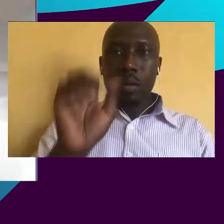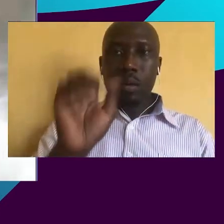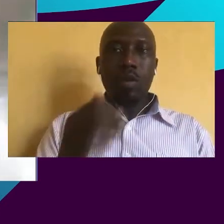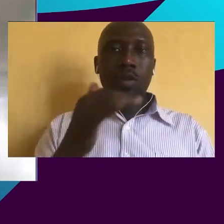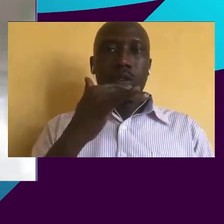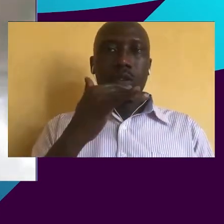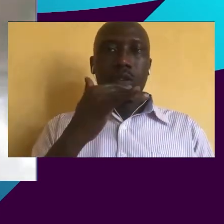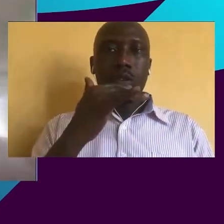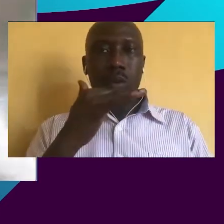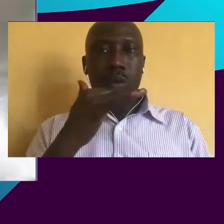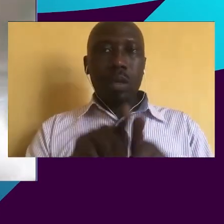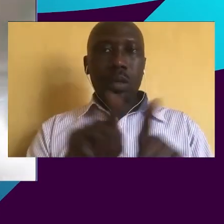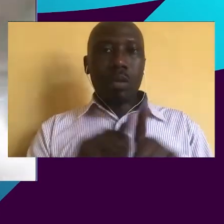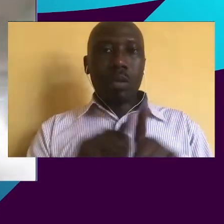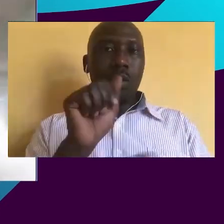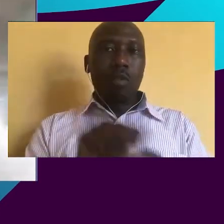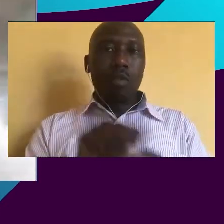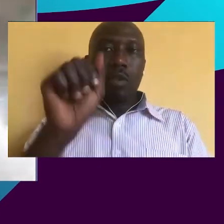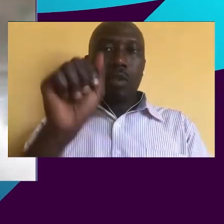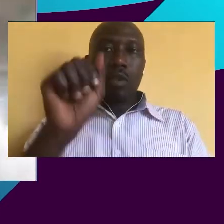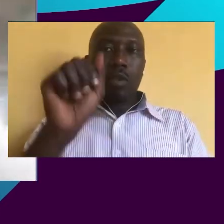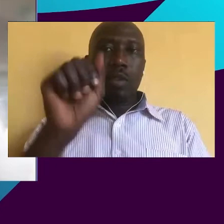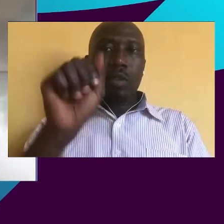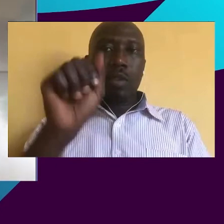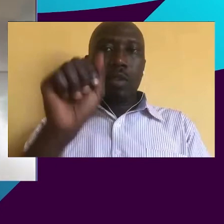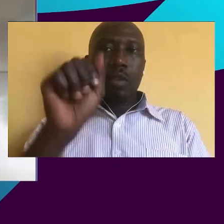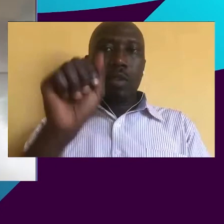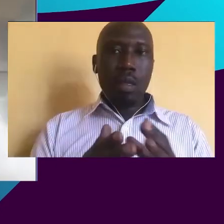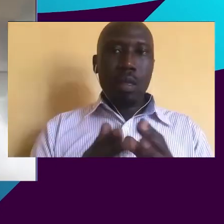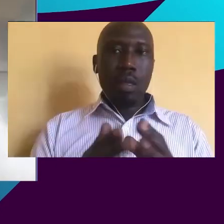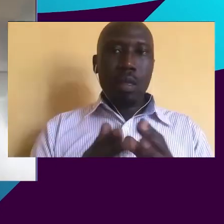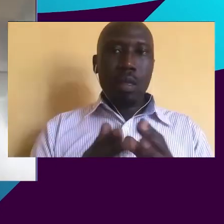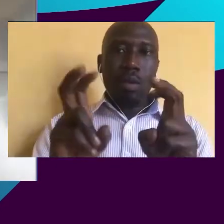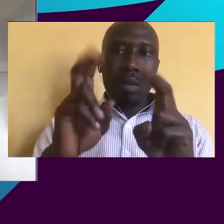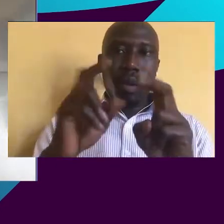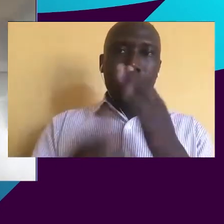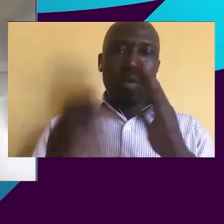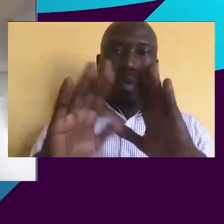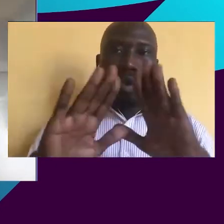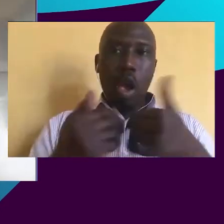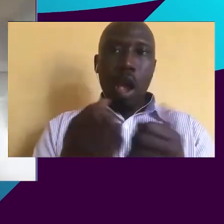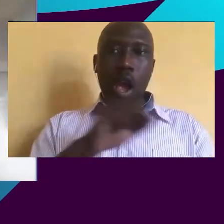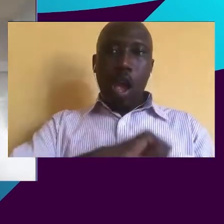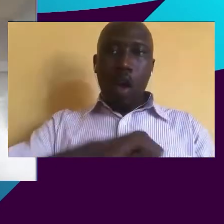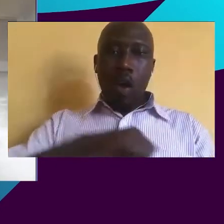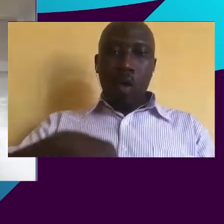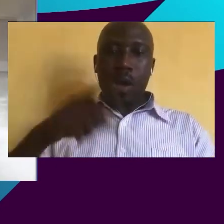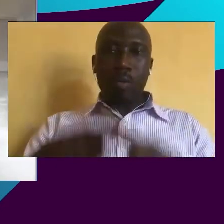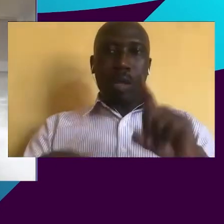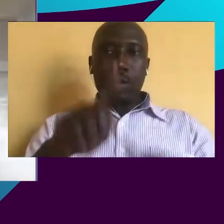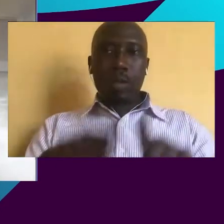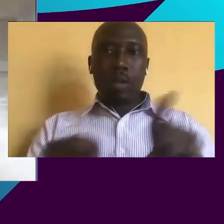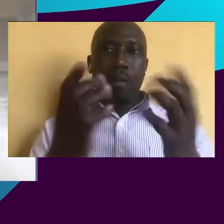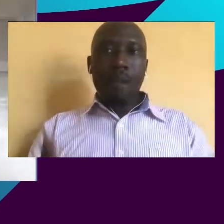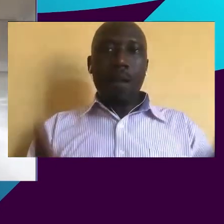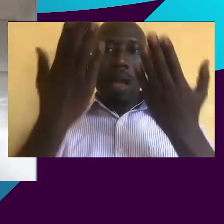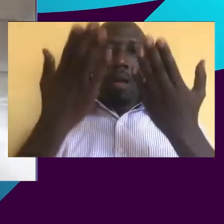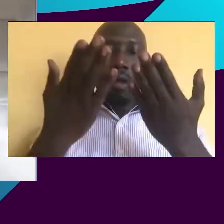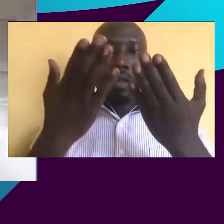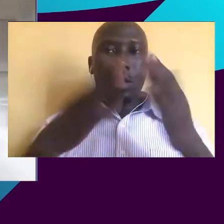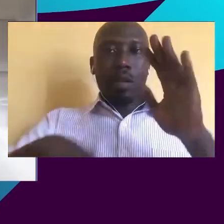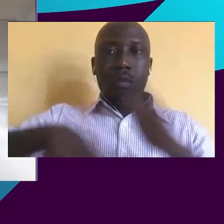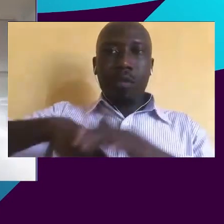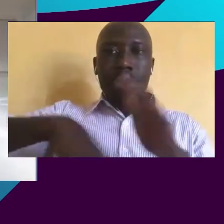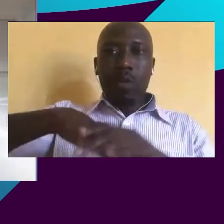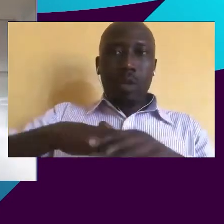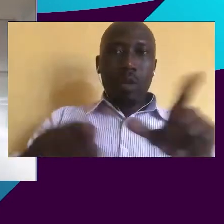minutes. And our major topic is going to be how female participation advances the game of football. This is a